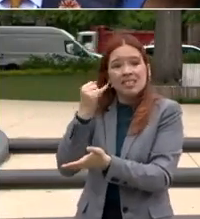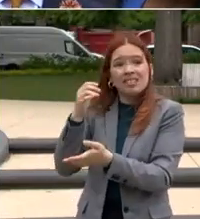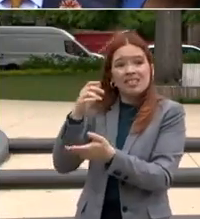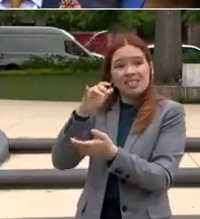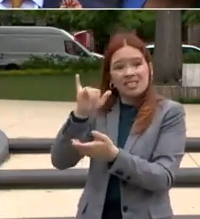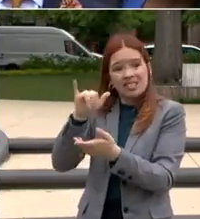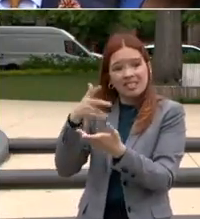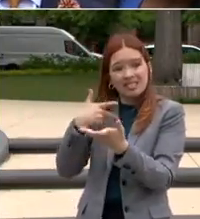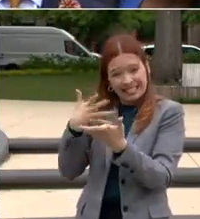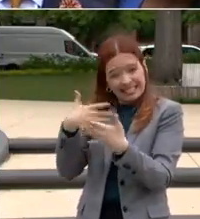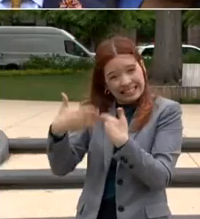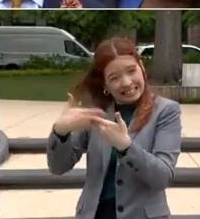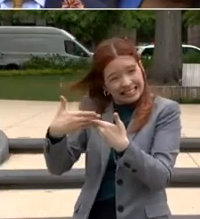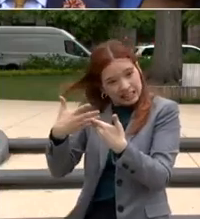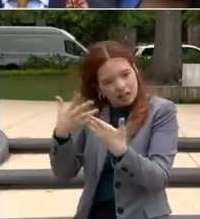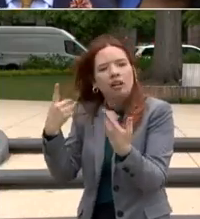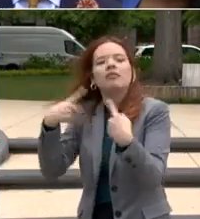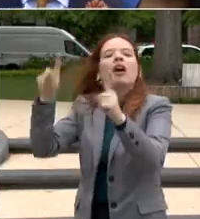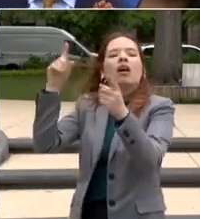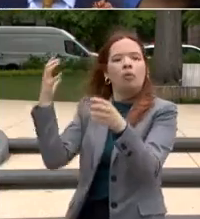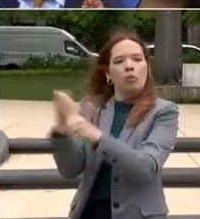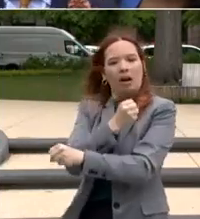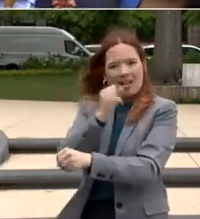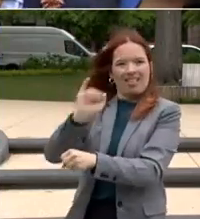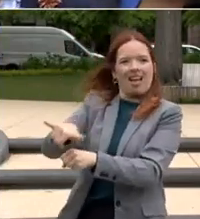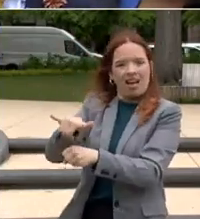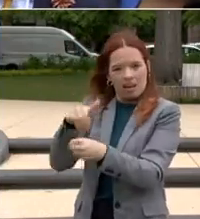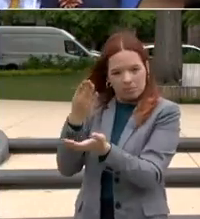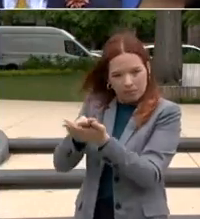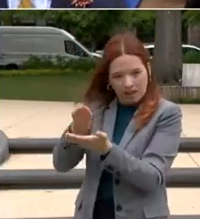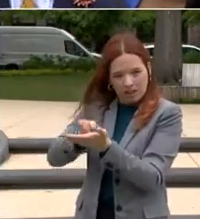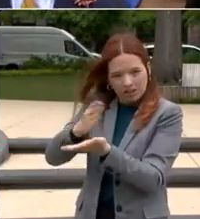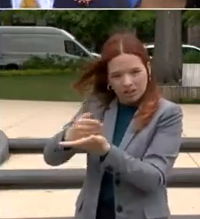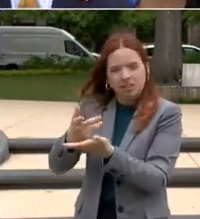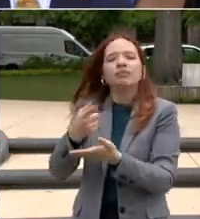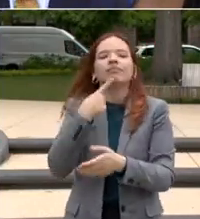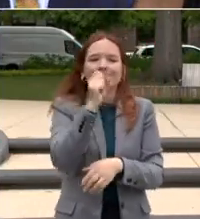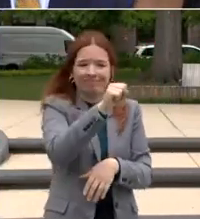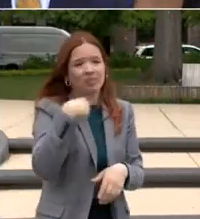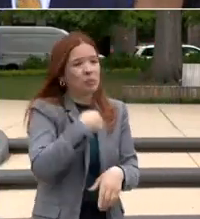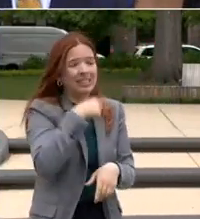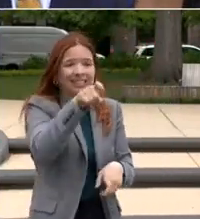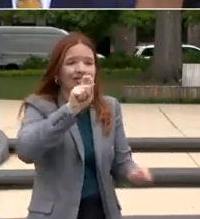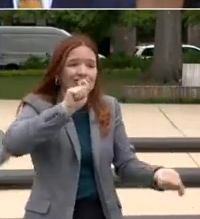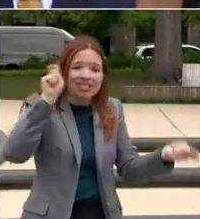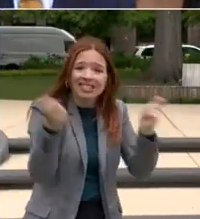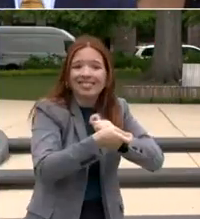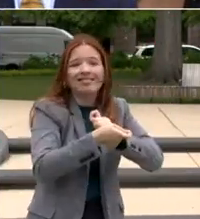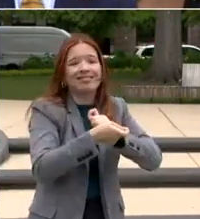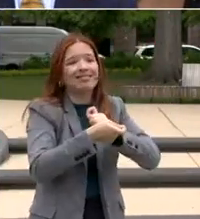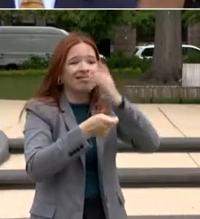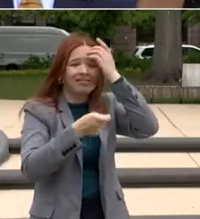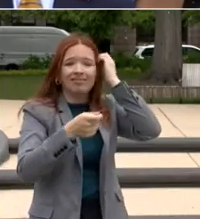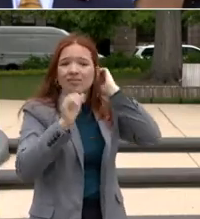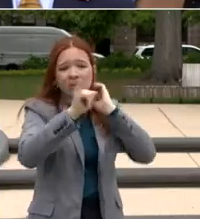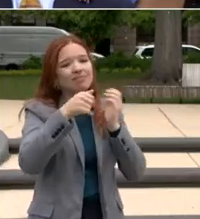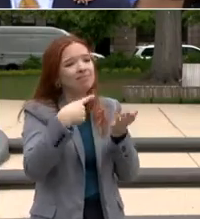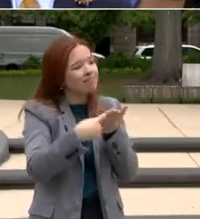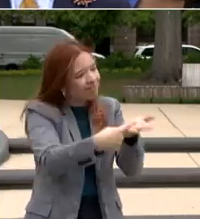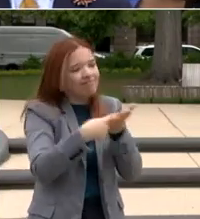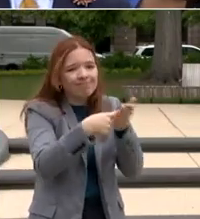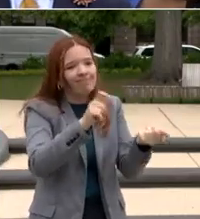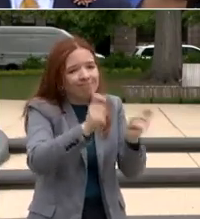support having bike lanes on K Street? We support an adjustment, and that's the adjustment we are talking about. I think